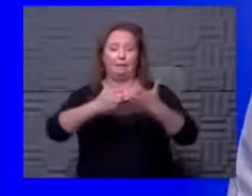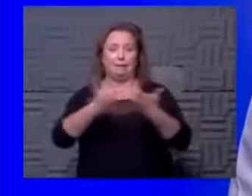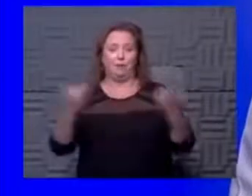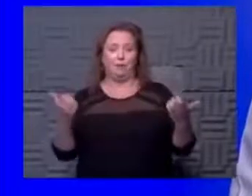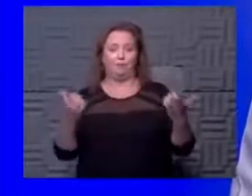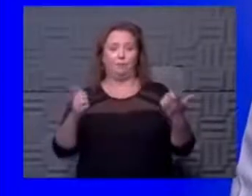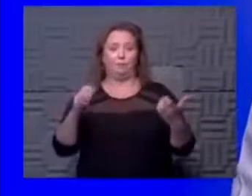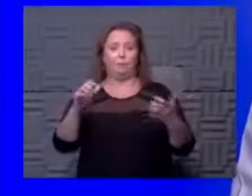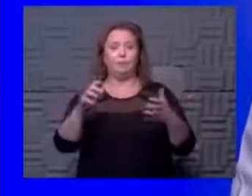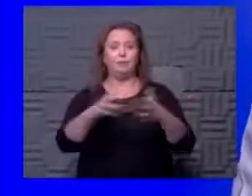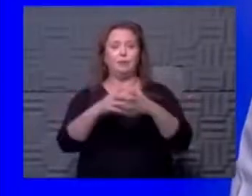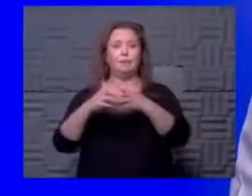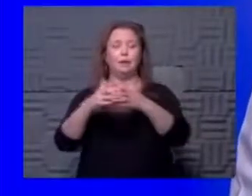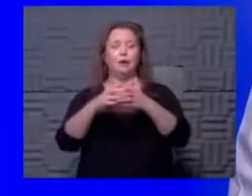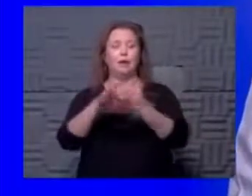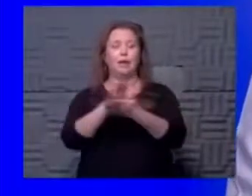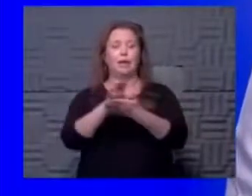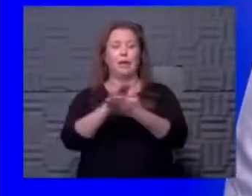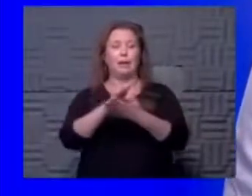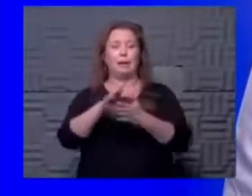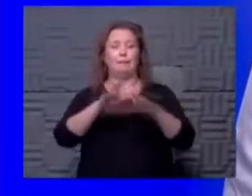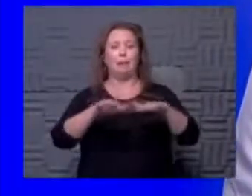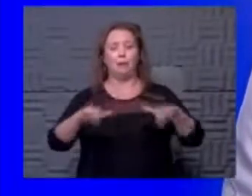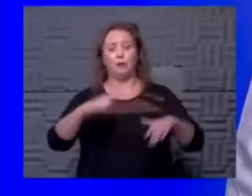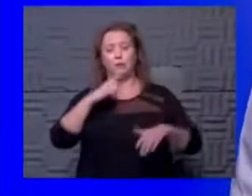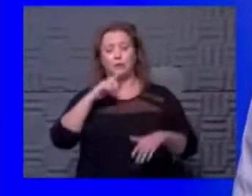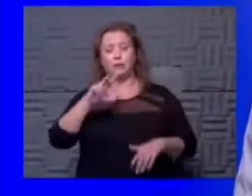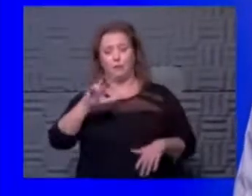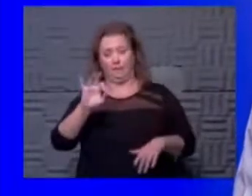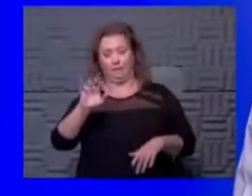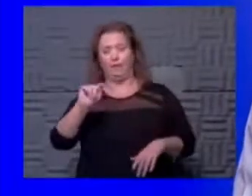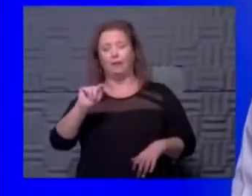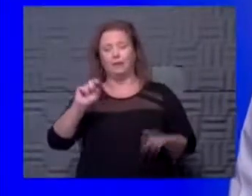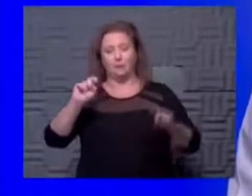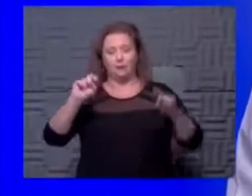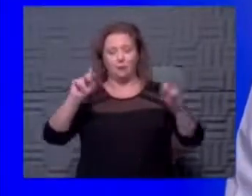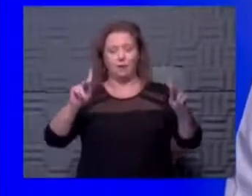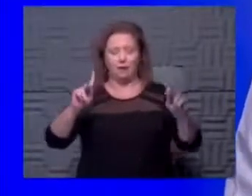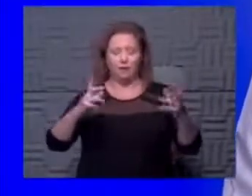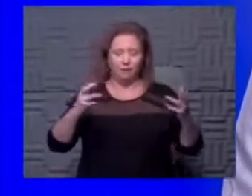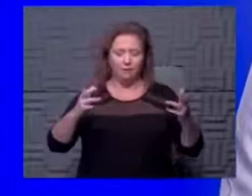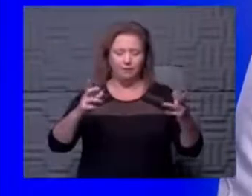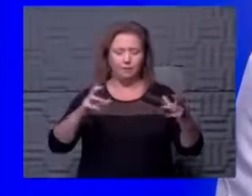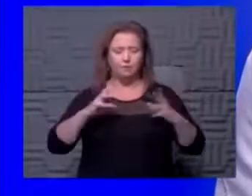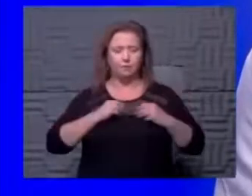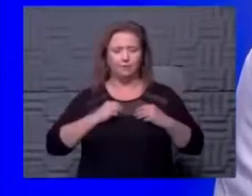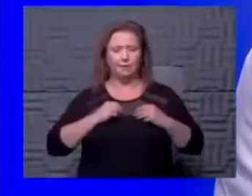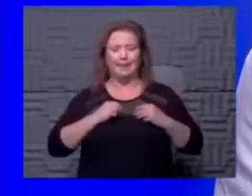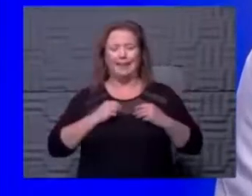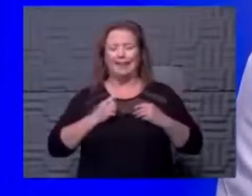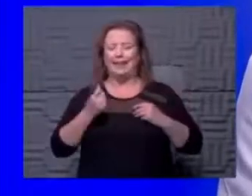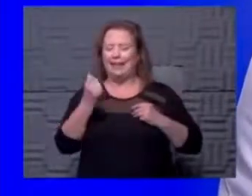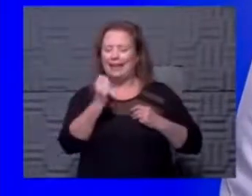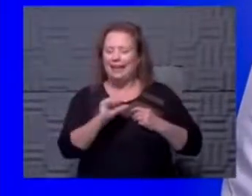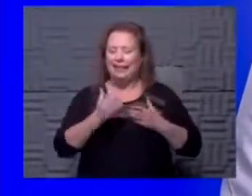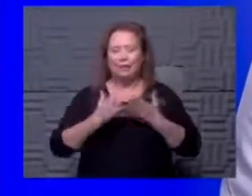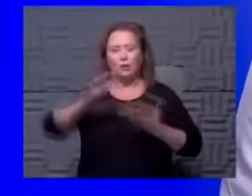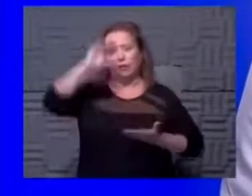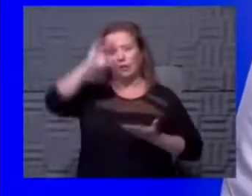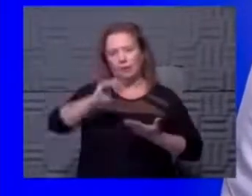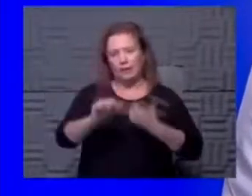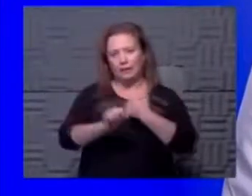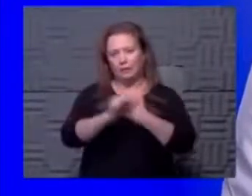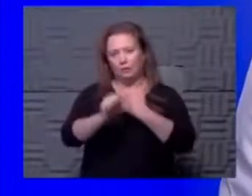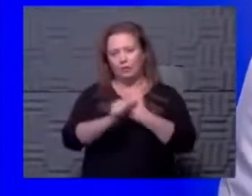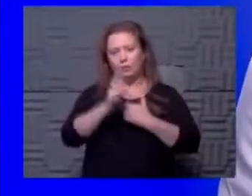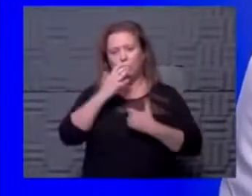the American Academy of Pediatrics says 3 feet is okay as well. Anything you can do to minimize the risk is going to